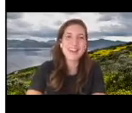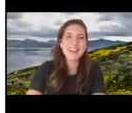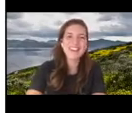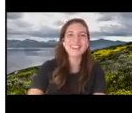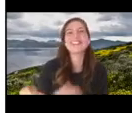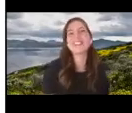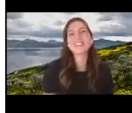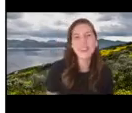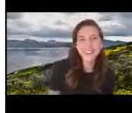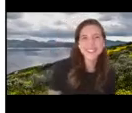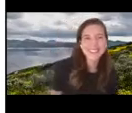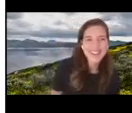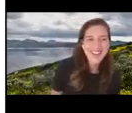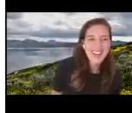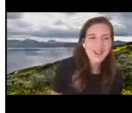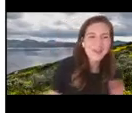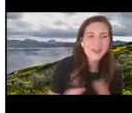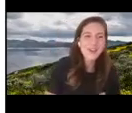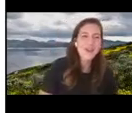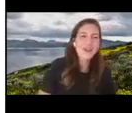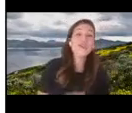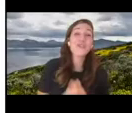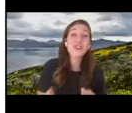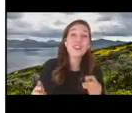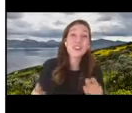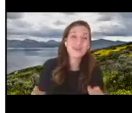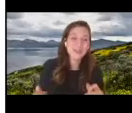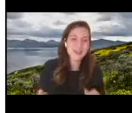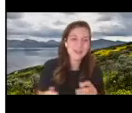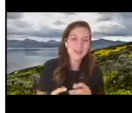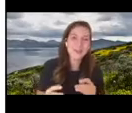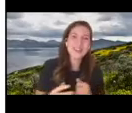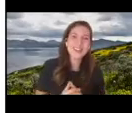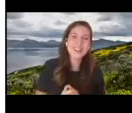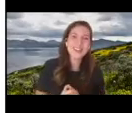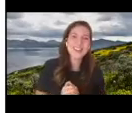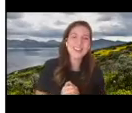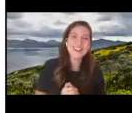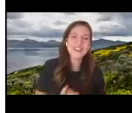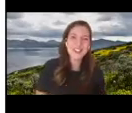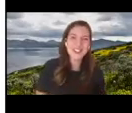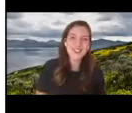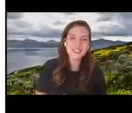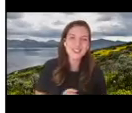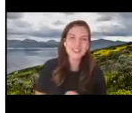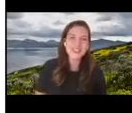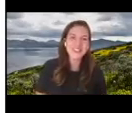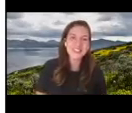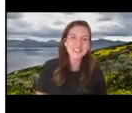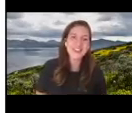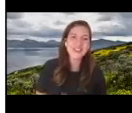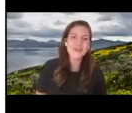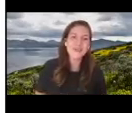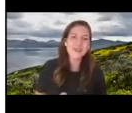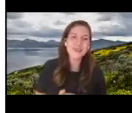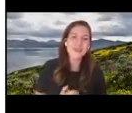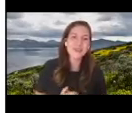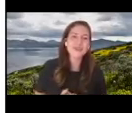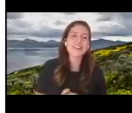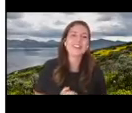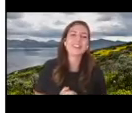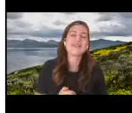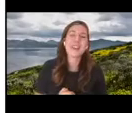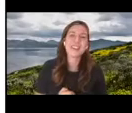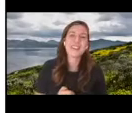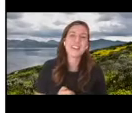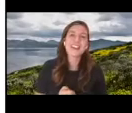about agents, and you're right. So 48% of women in the Financial Inclusion Insight Survey and